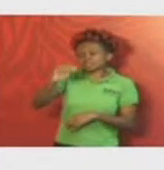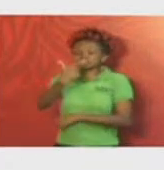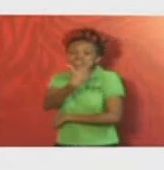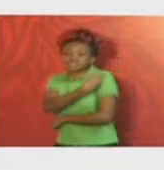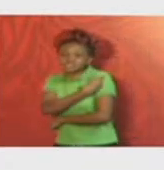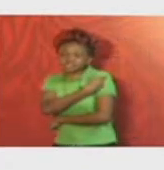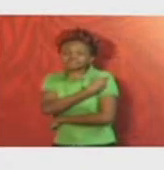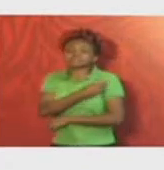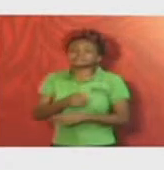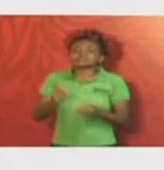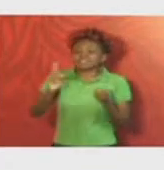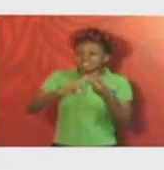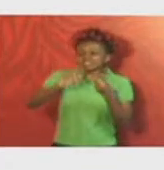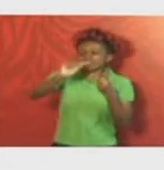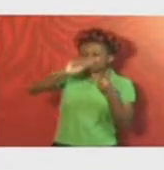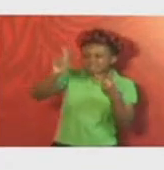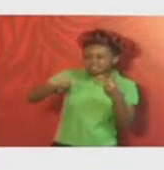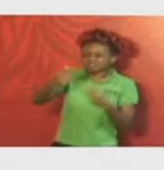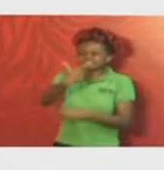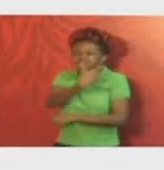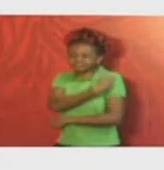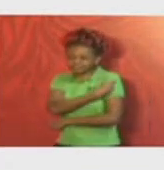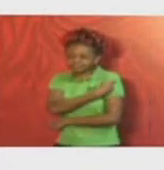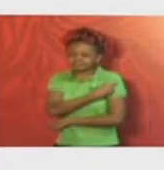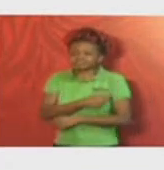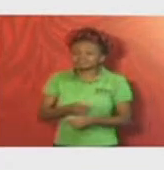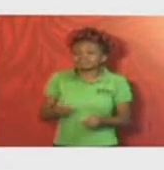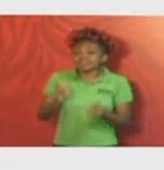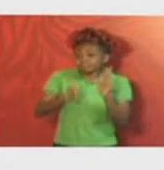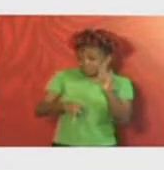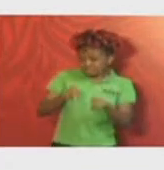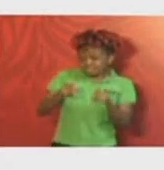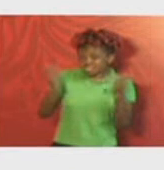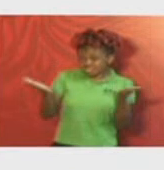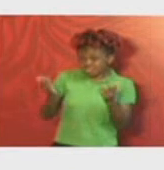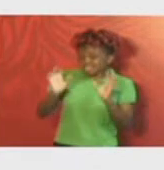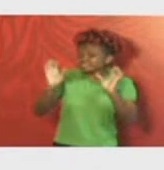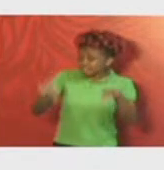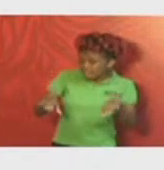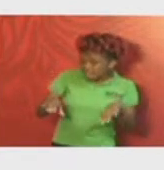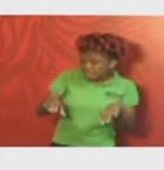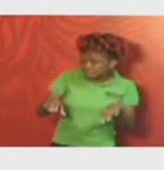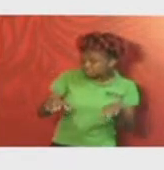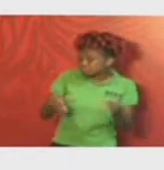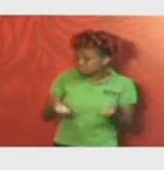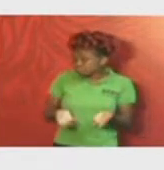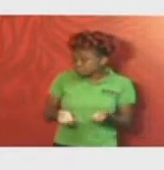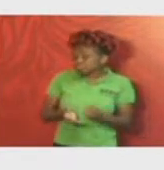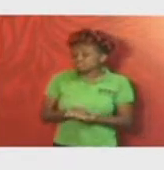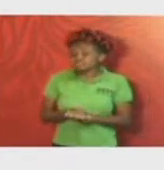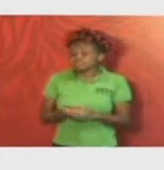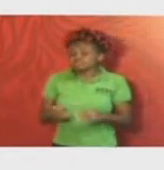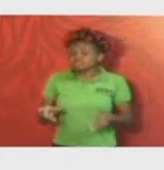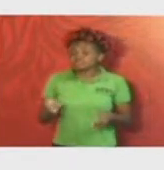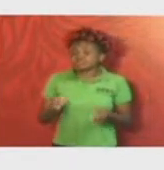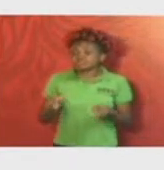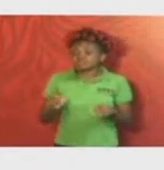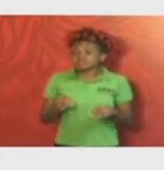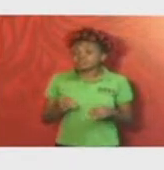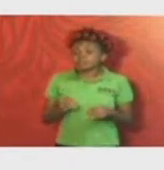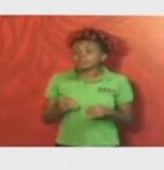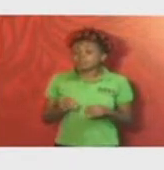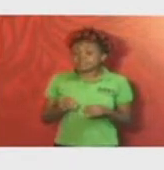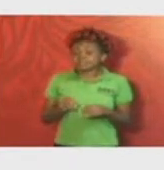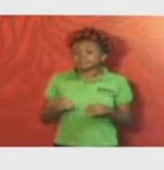choose this? As well as we have noticed that in the daily reports from the Ministry of Health that adults are